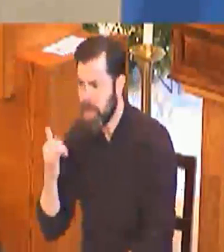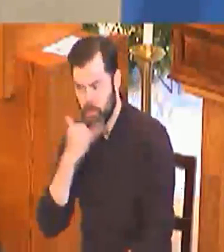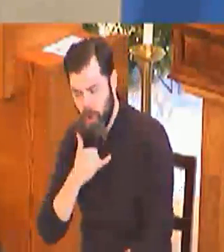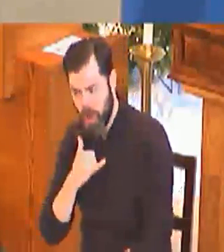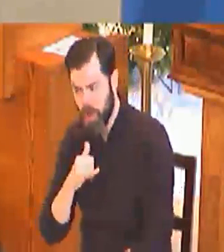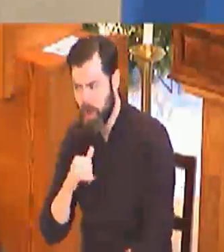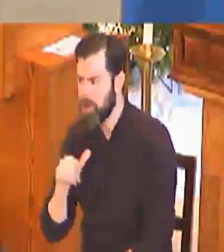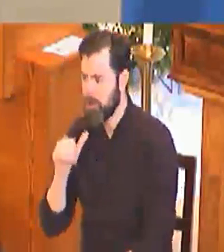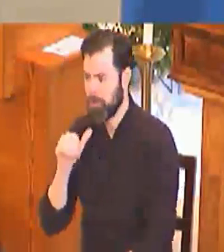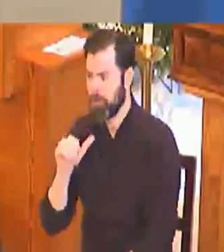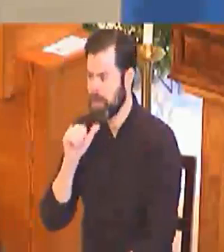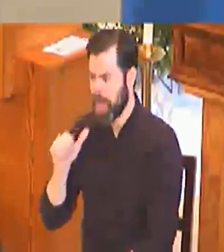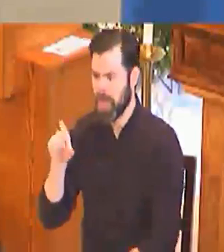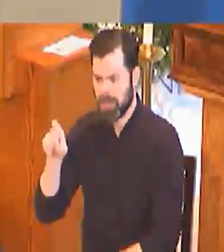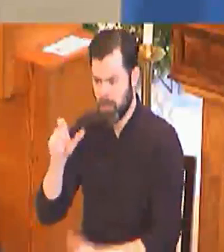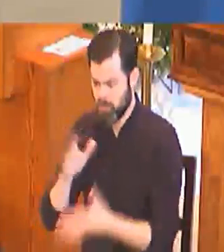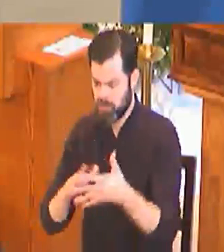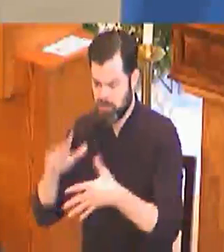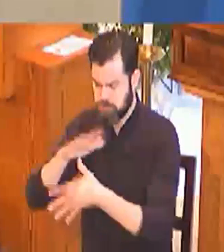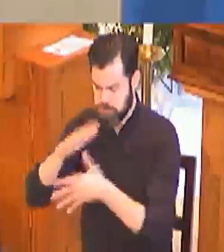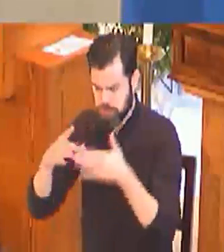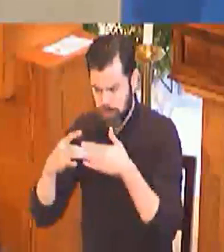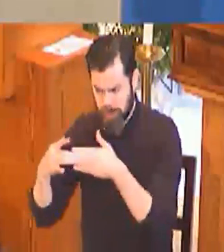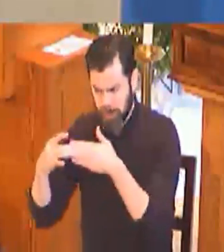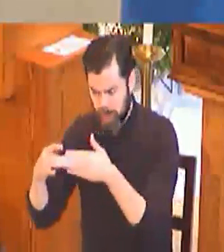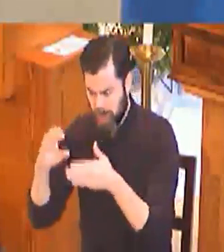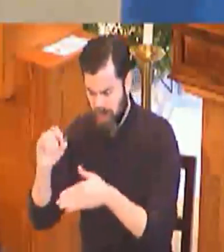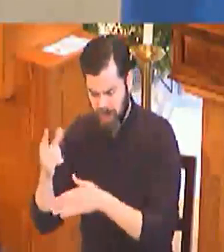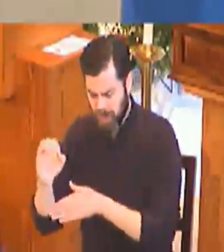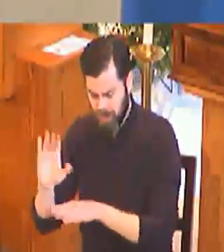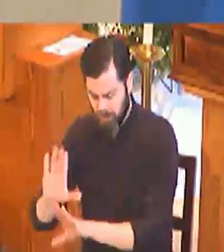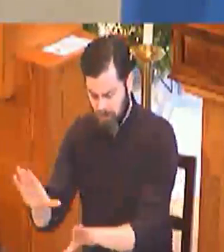who's meant to guide us on our journey.